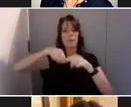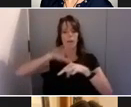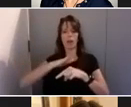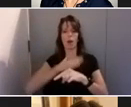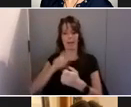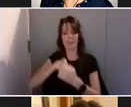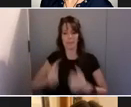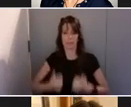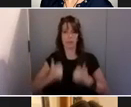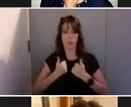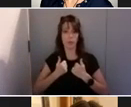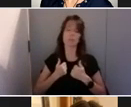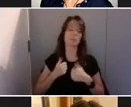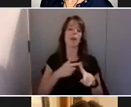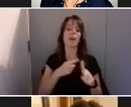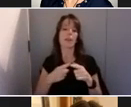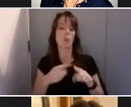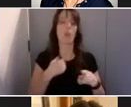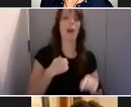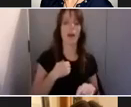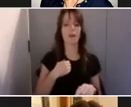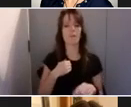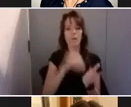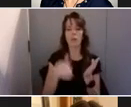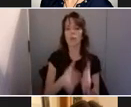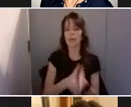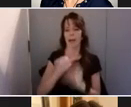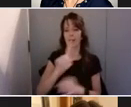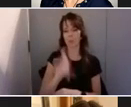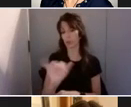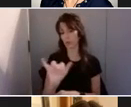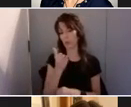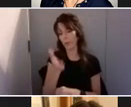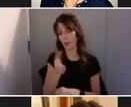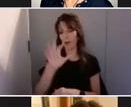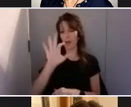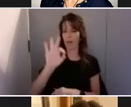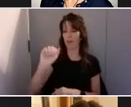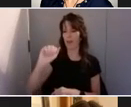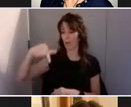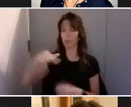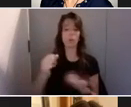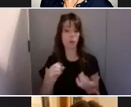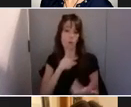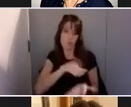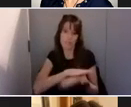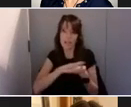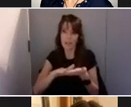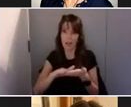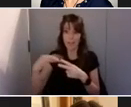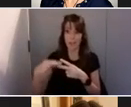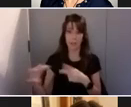address. And then we also have frequently asked questions as well. So this is a really nice